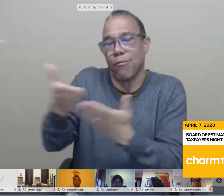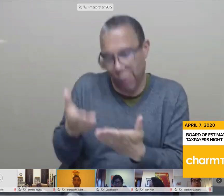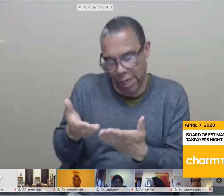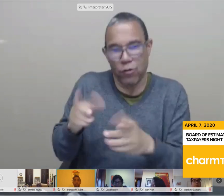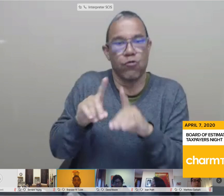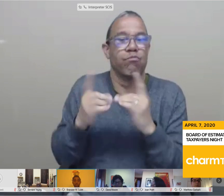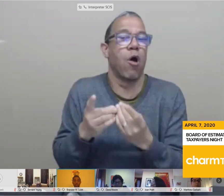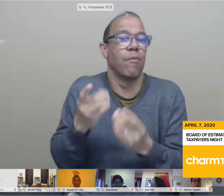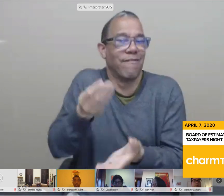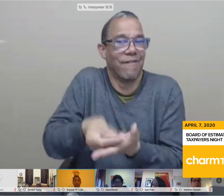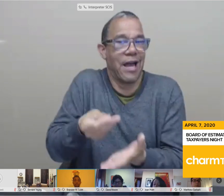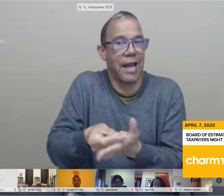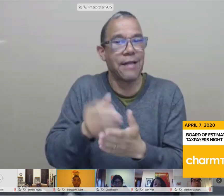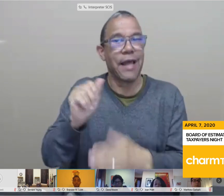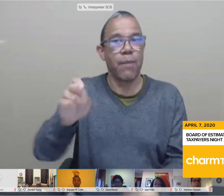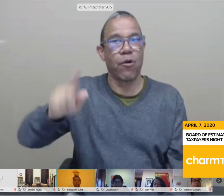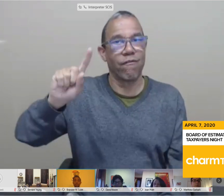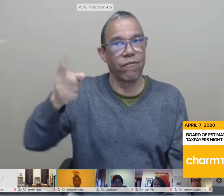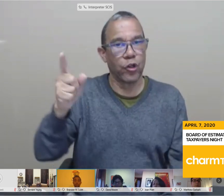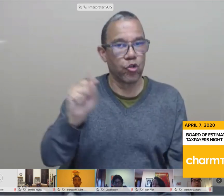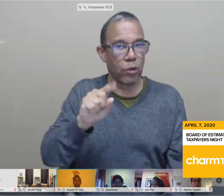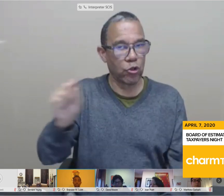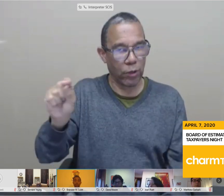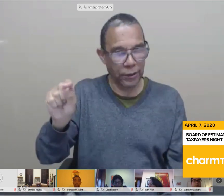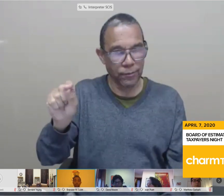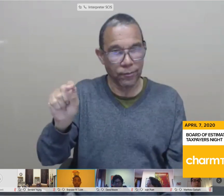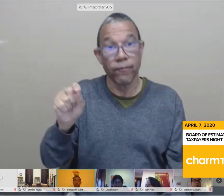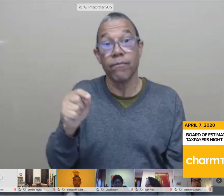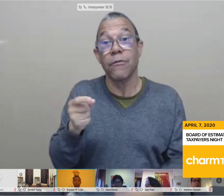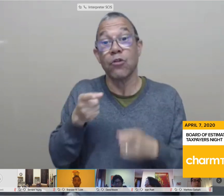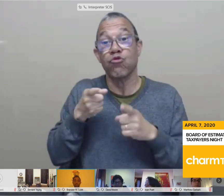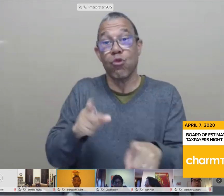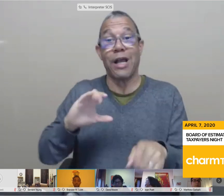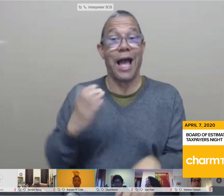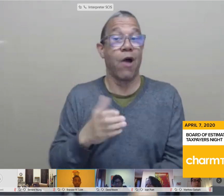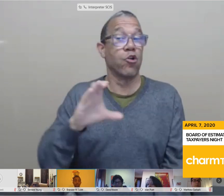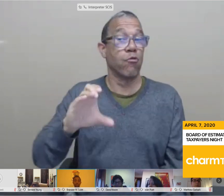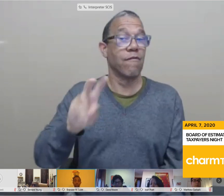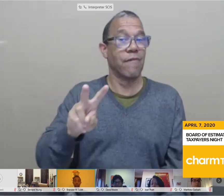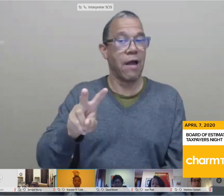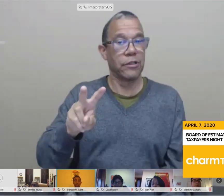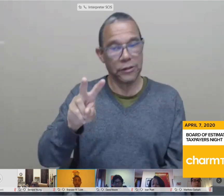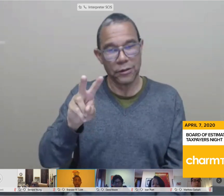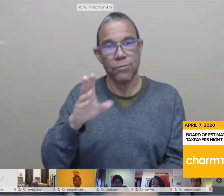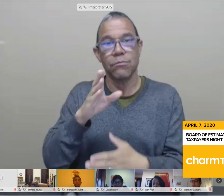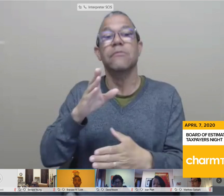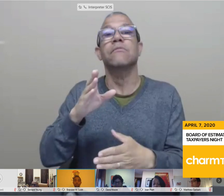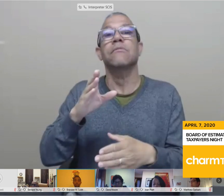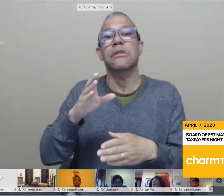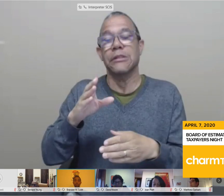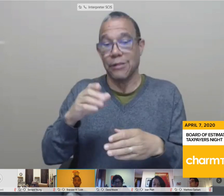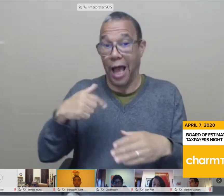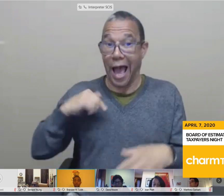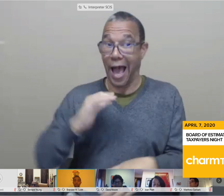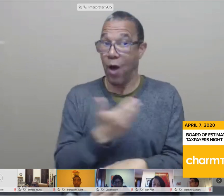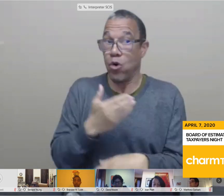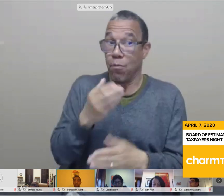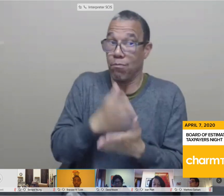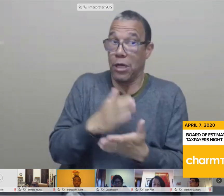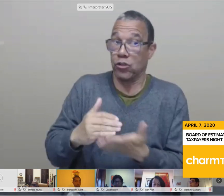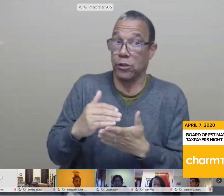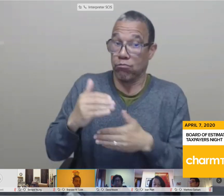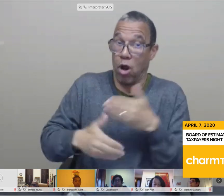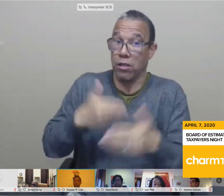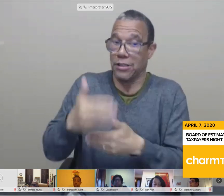April the 1st, 2020. Amid this coronavirus health emergency, budget season presses on. I am thankful we still have